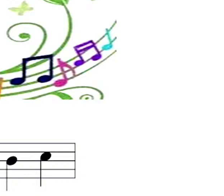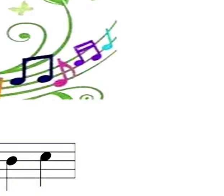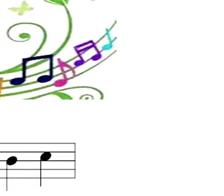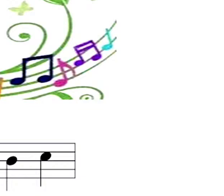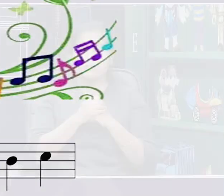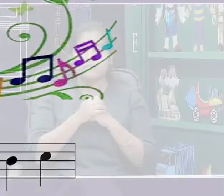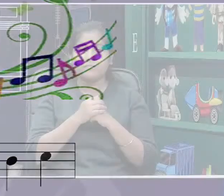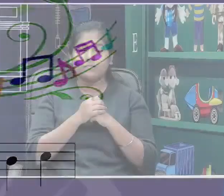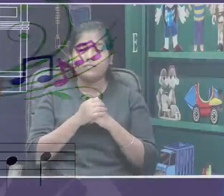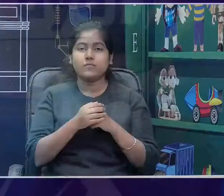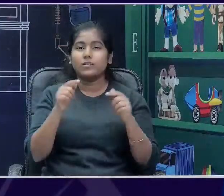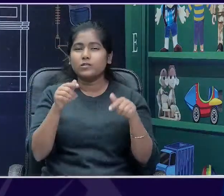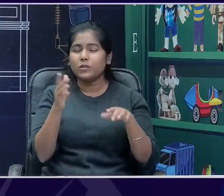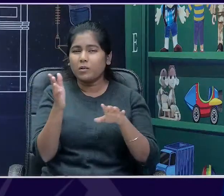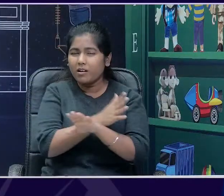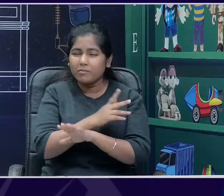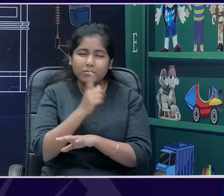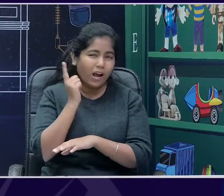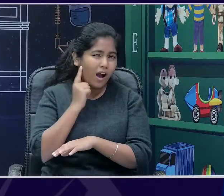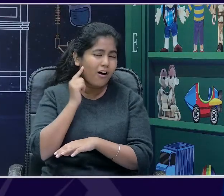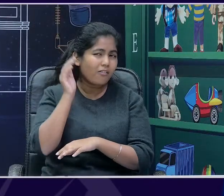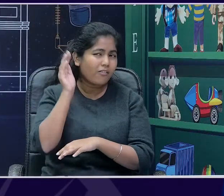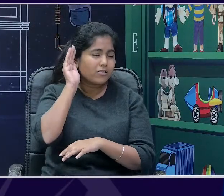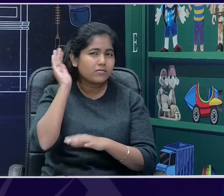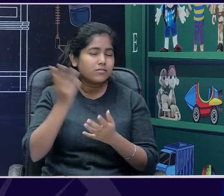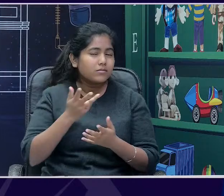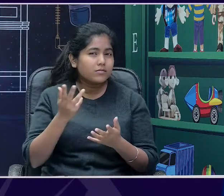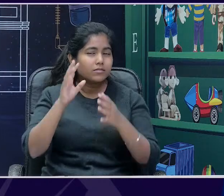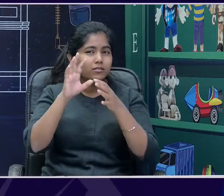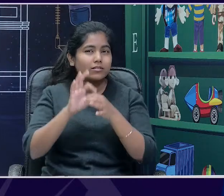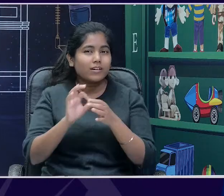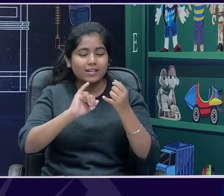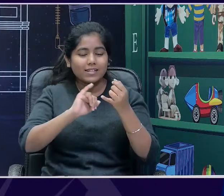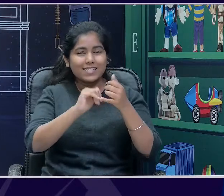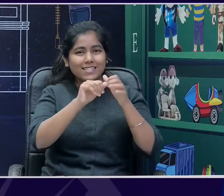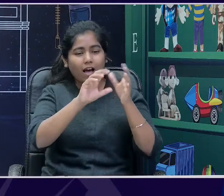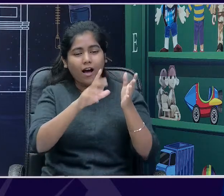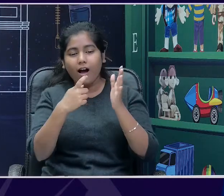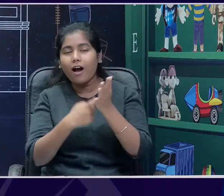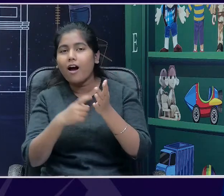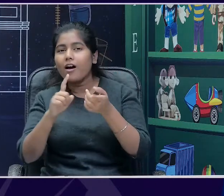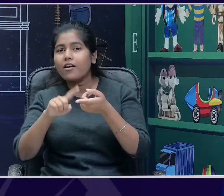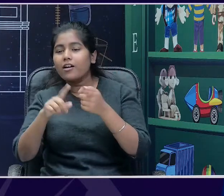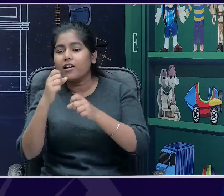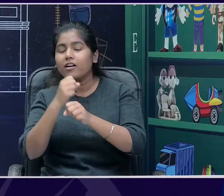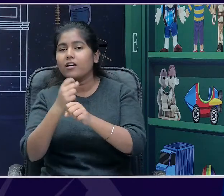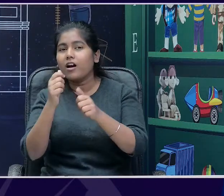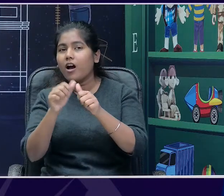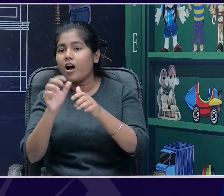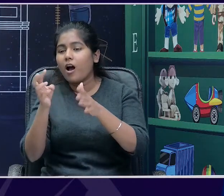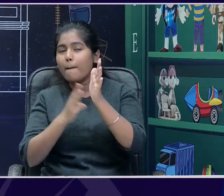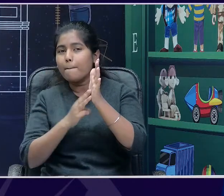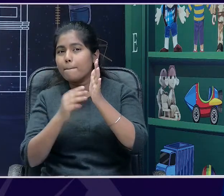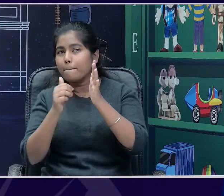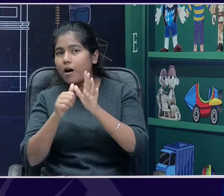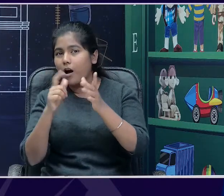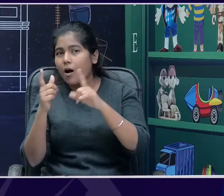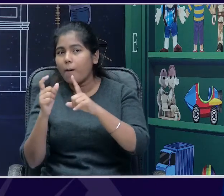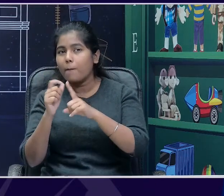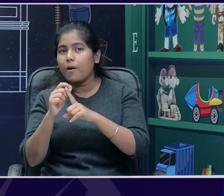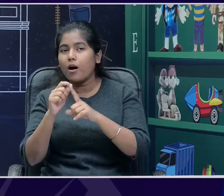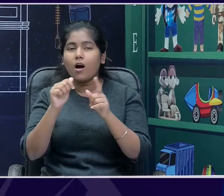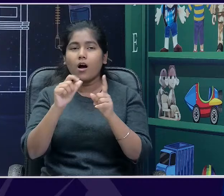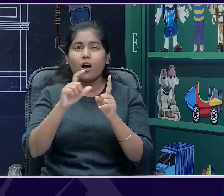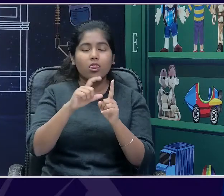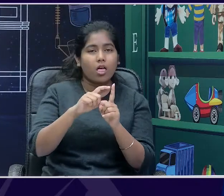sa. What we heard? What we heard? Sa re ga ma pa dha ni. Musical